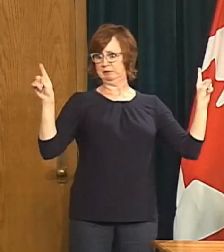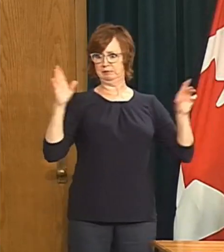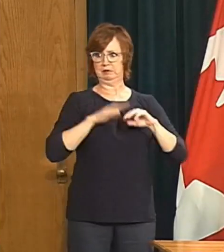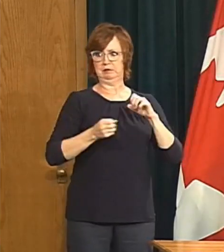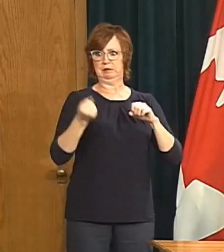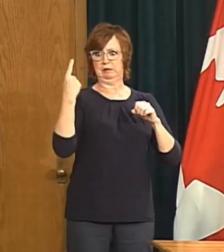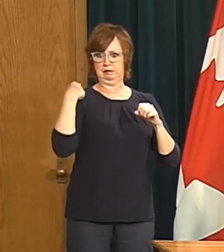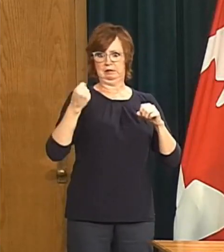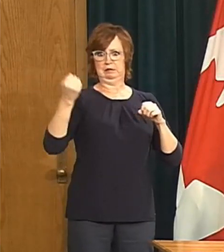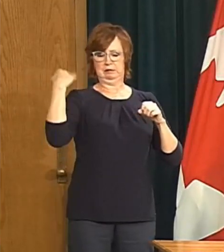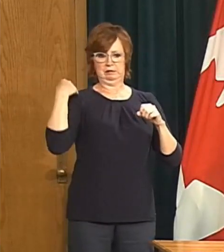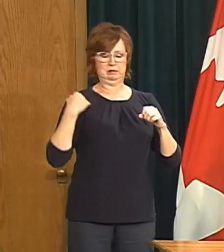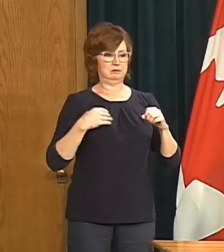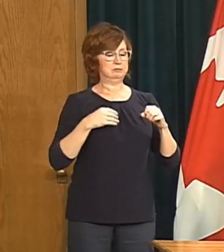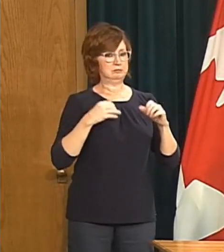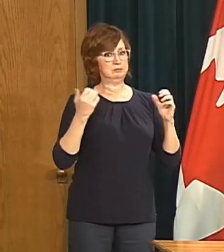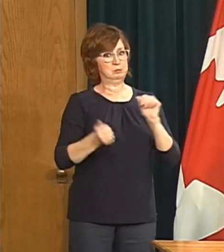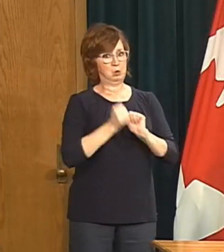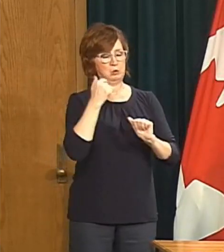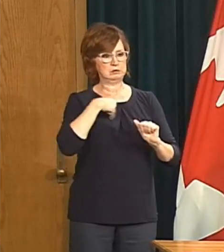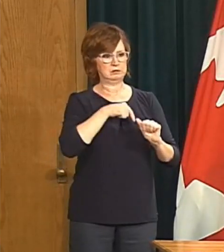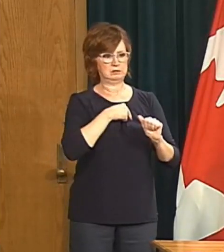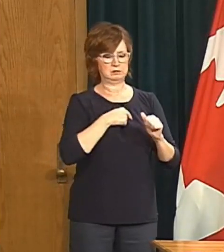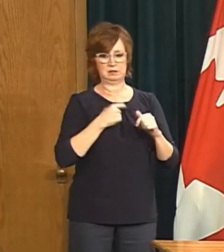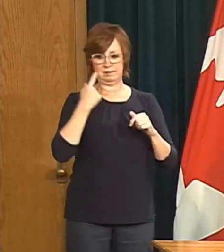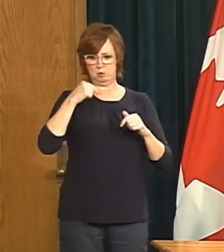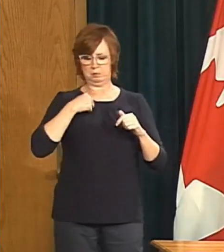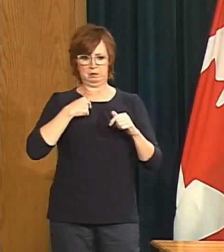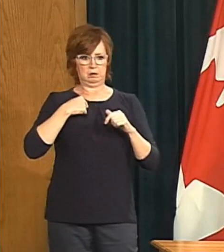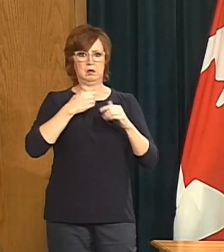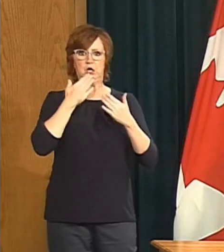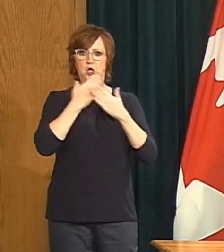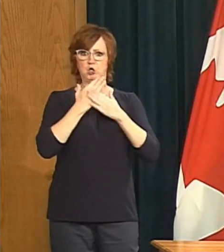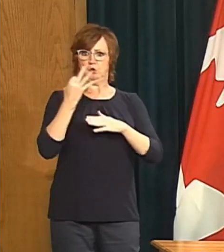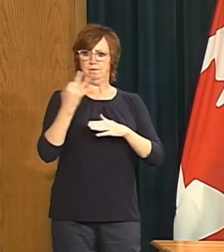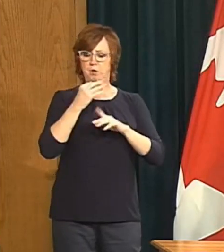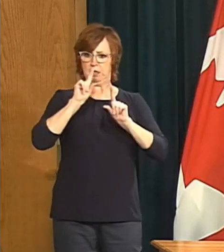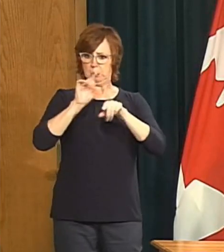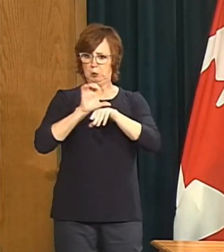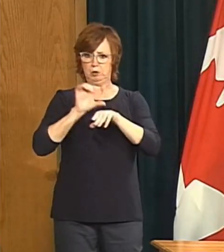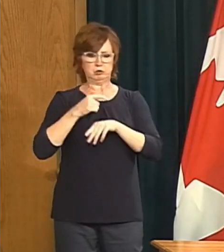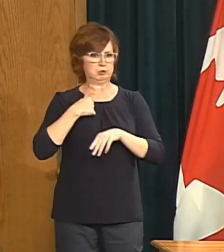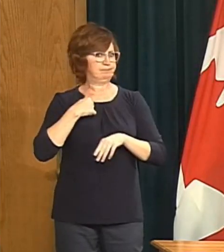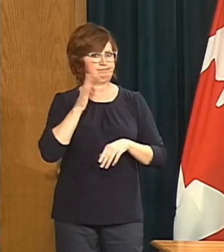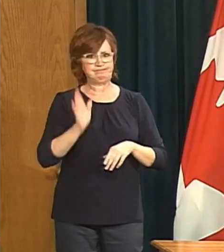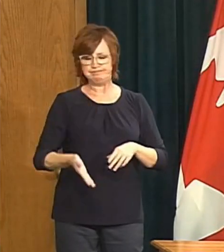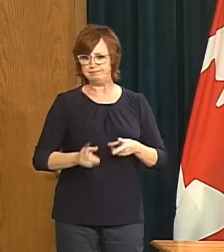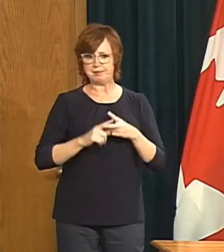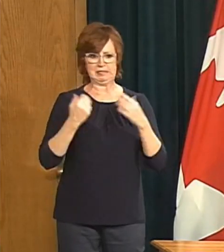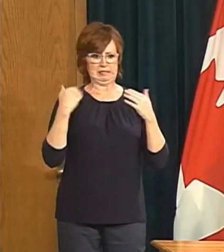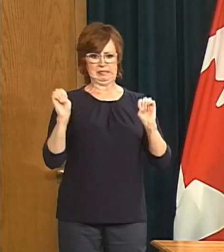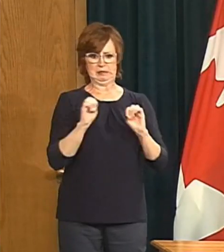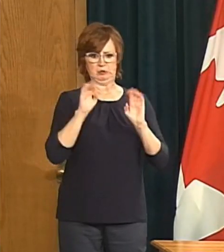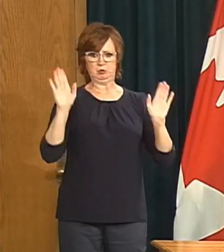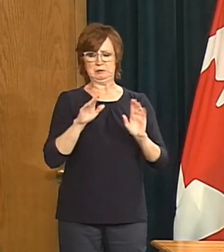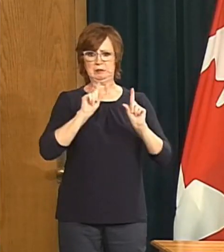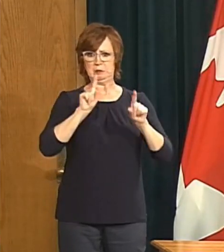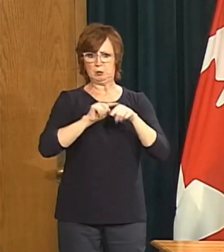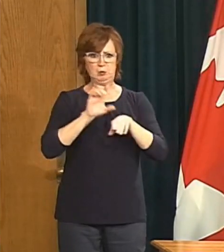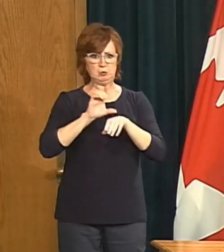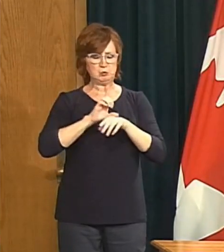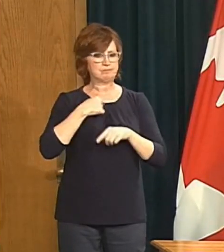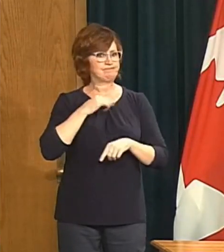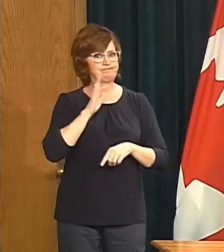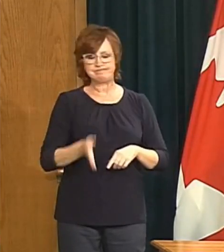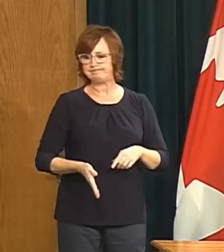Easter Sunday church services in person was different for me, and I'm sure it was different for many across the province. The absence